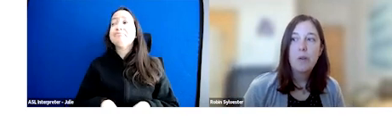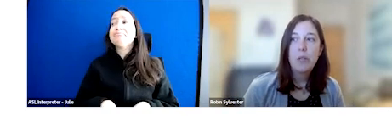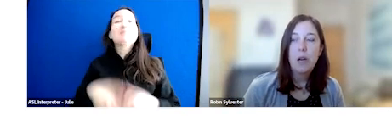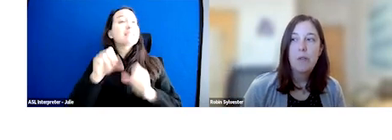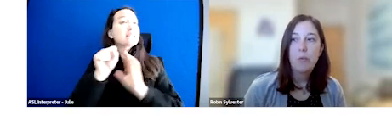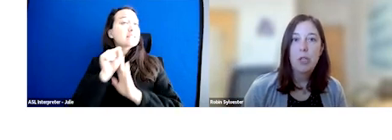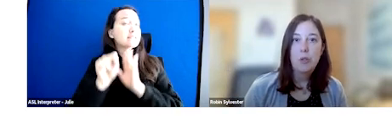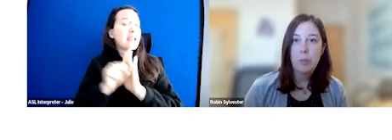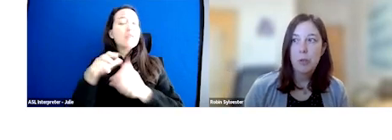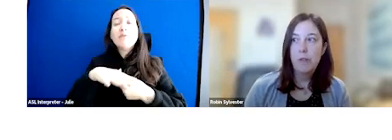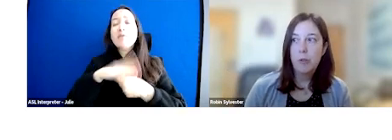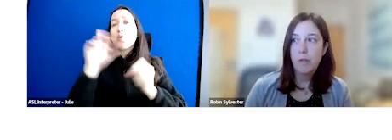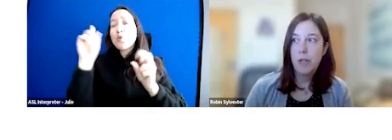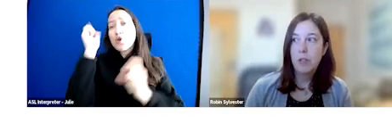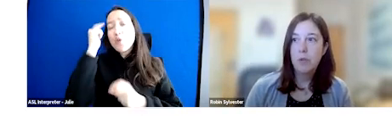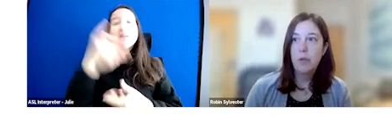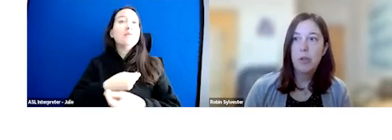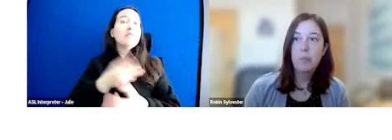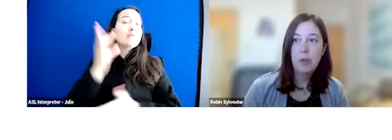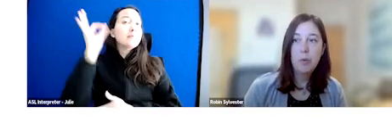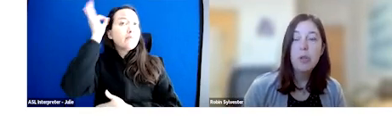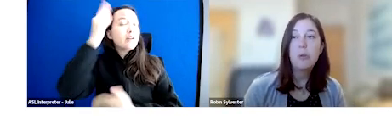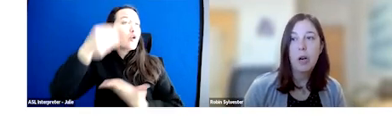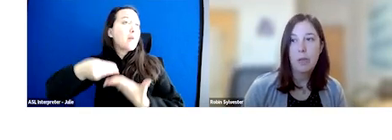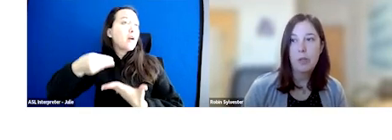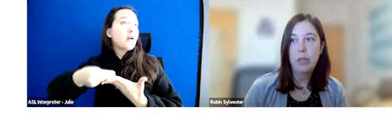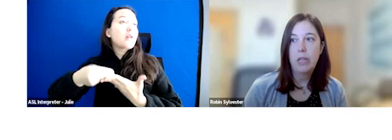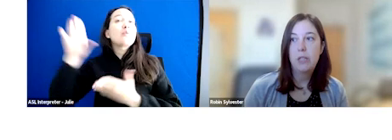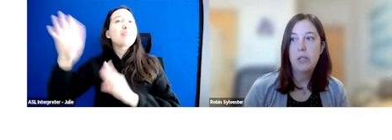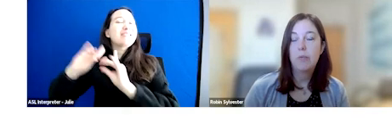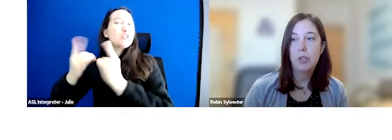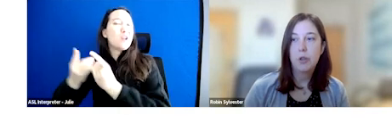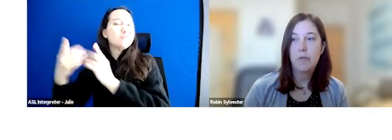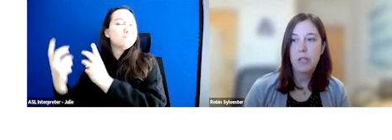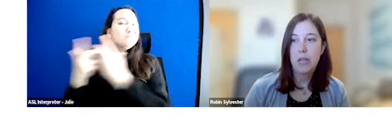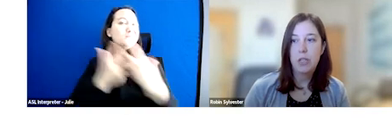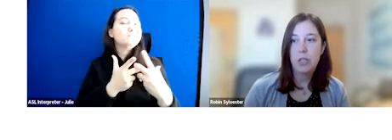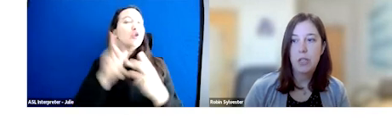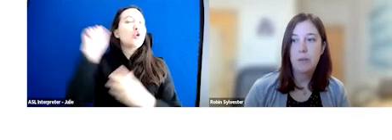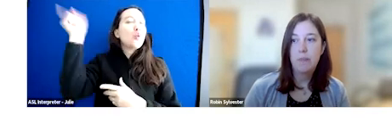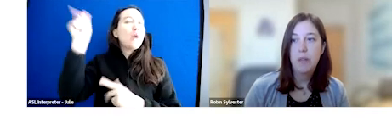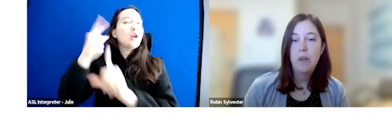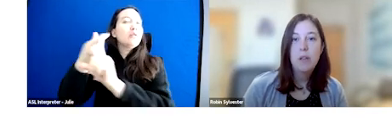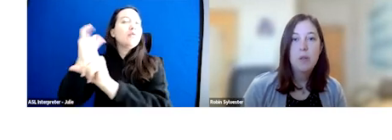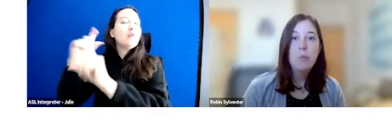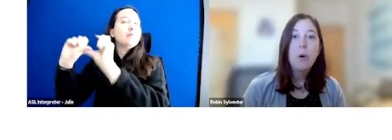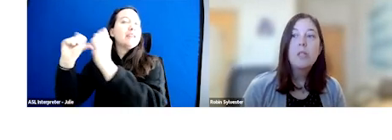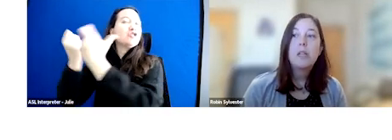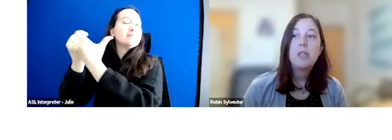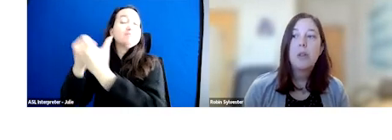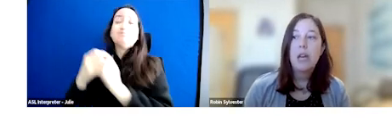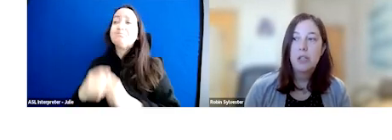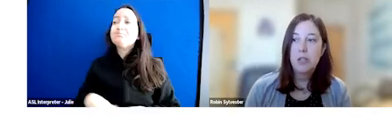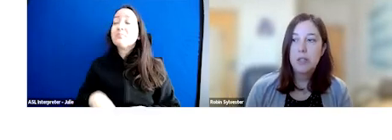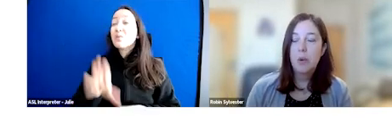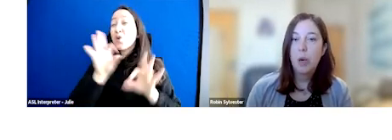local governments often redistribute federal funds through their departments related to the original funding agency. So it's important to